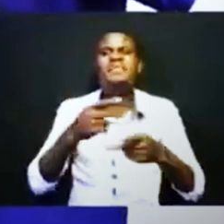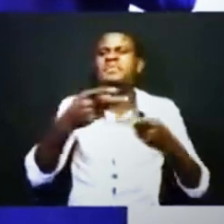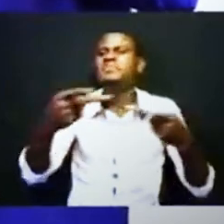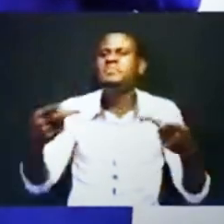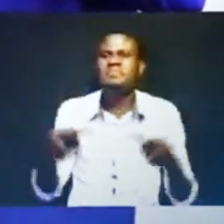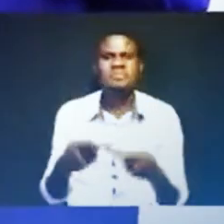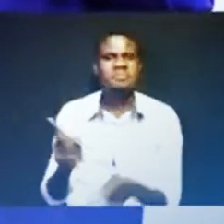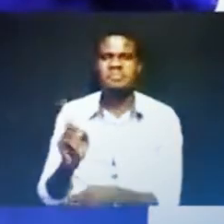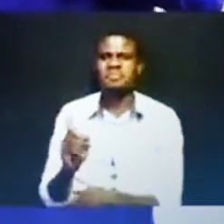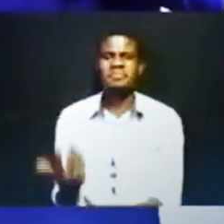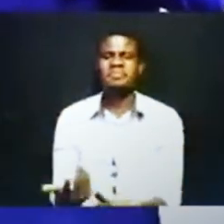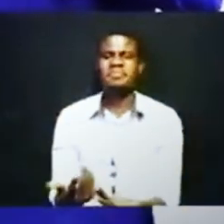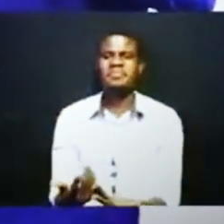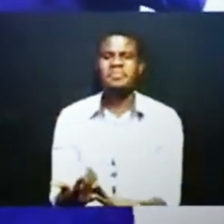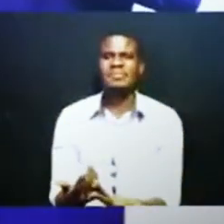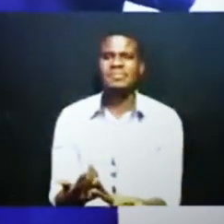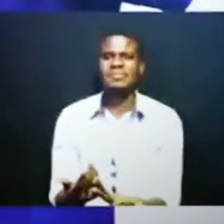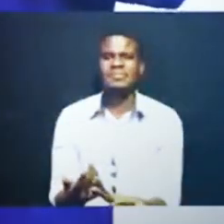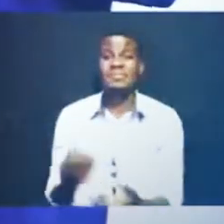everywhere.